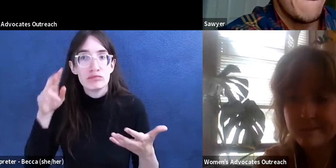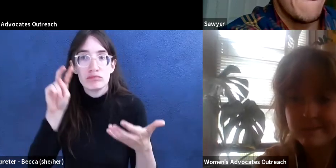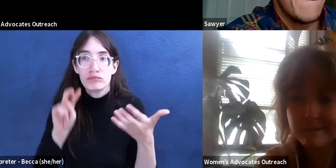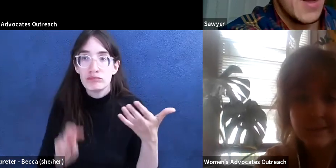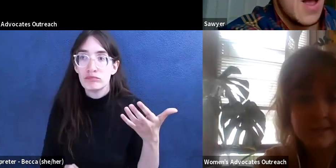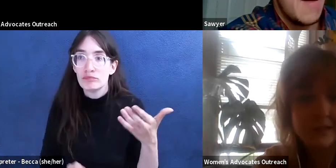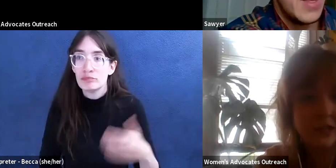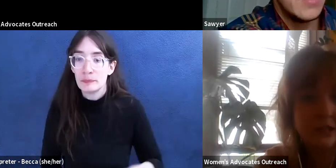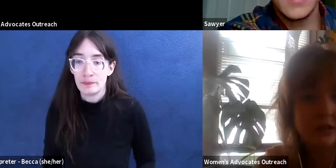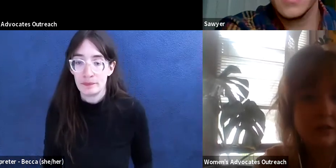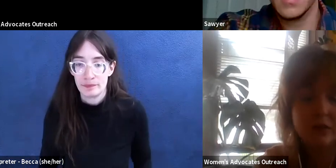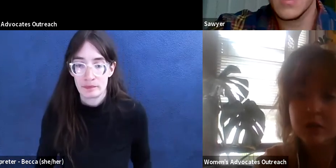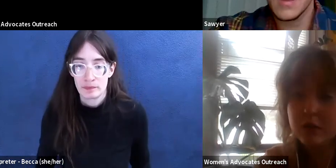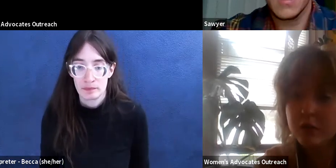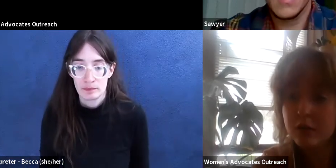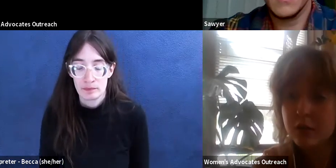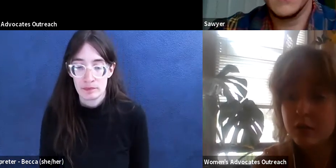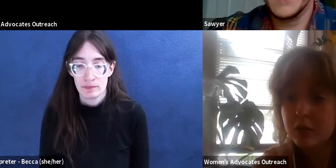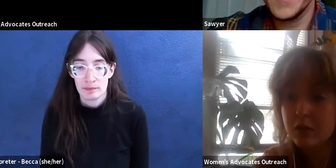body safety rules,